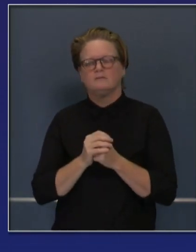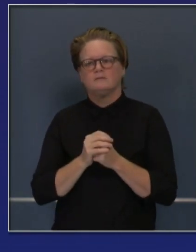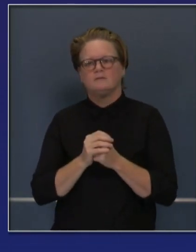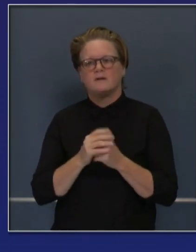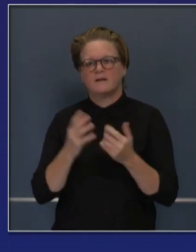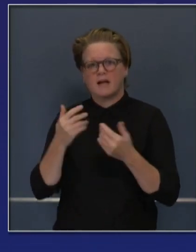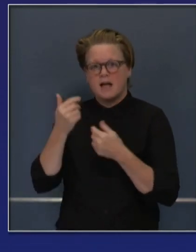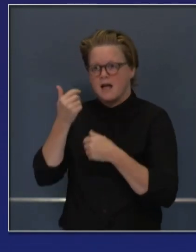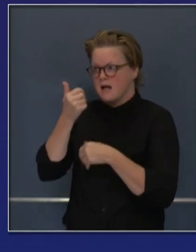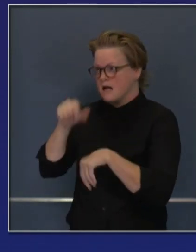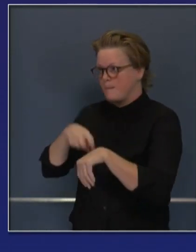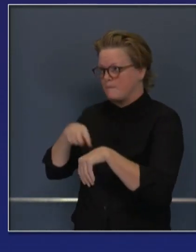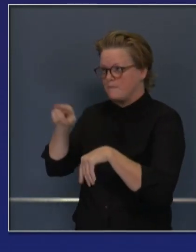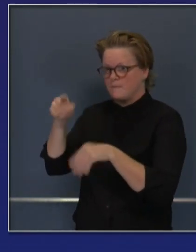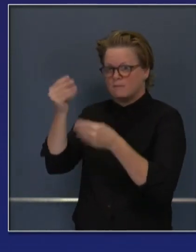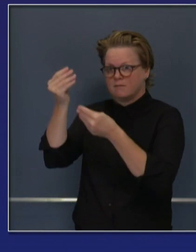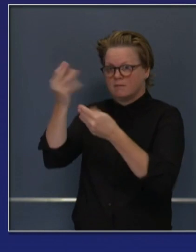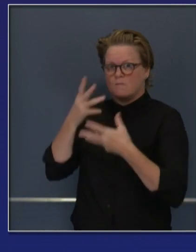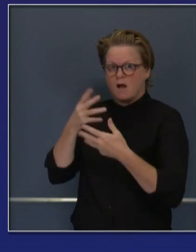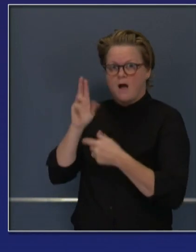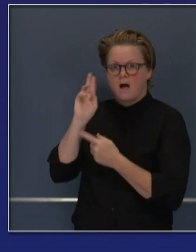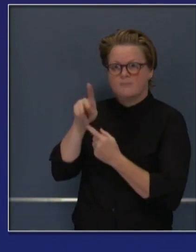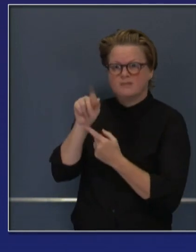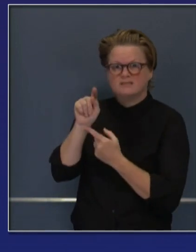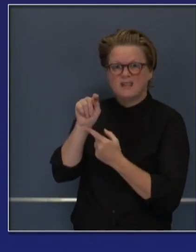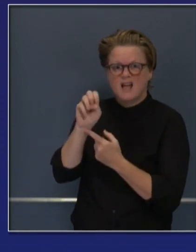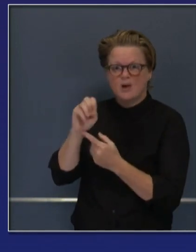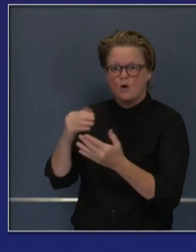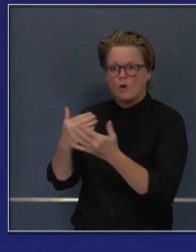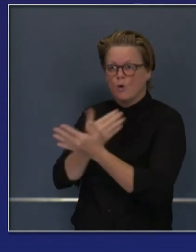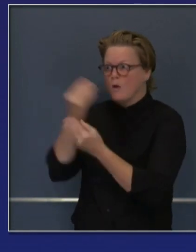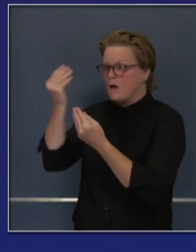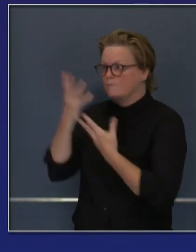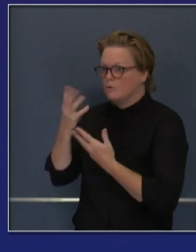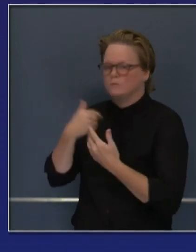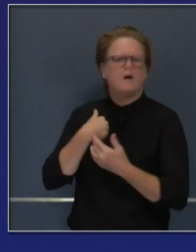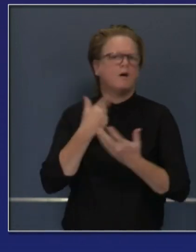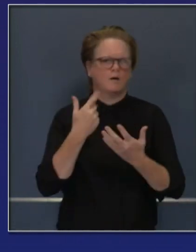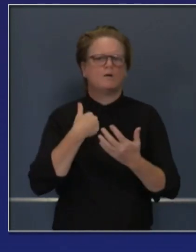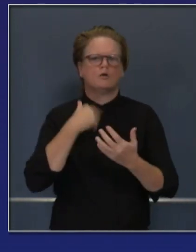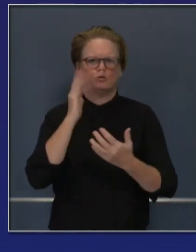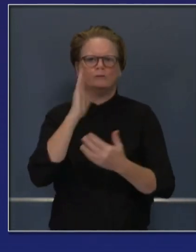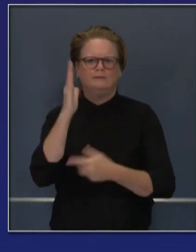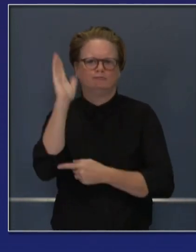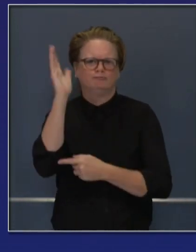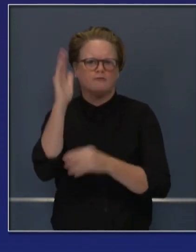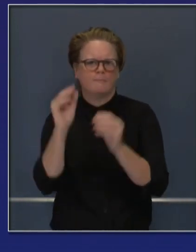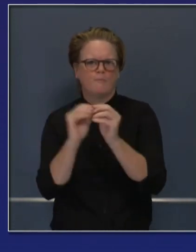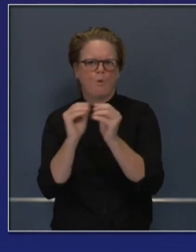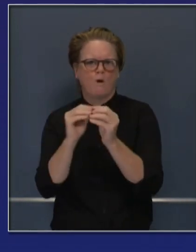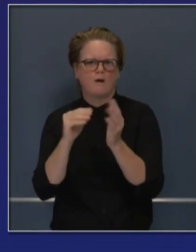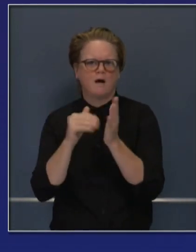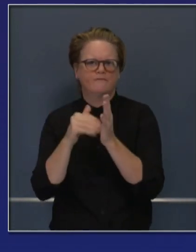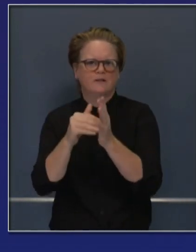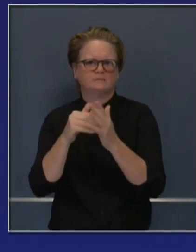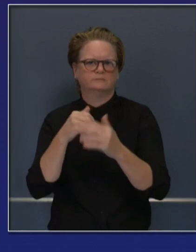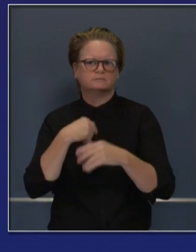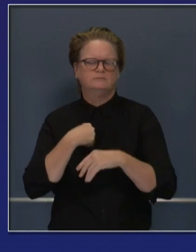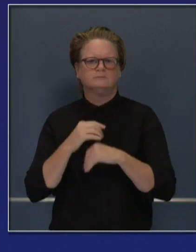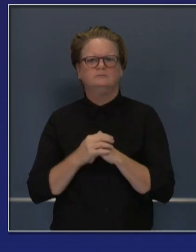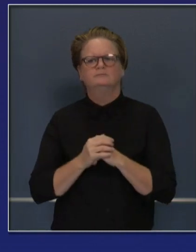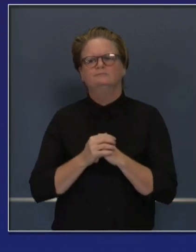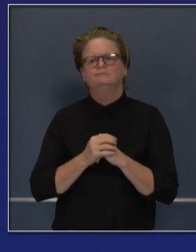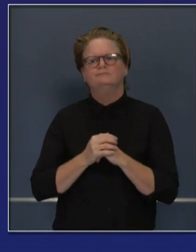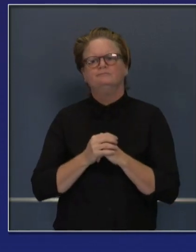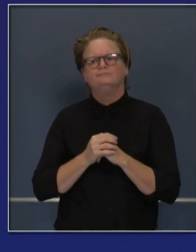them, not tomorrow. And as I noted a moment ago, we are very open, and I anticipate by